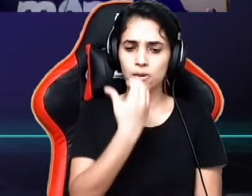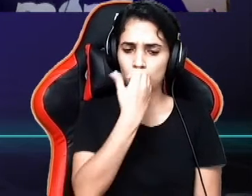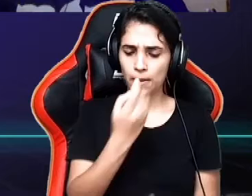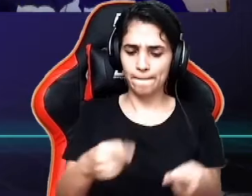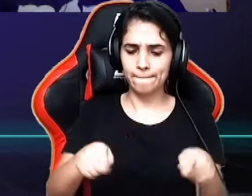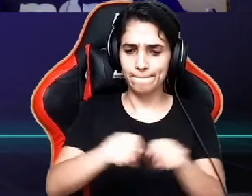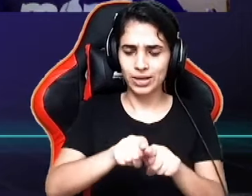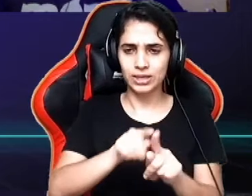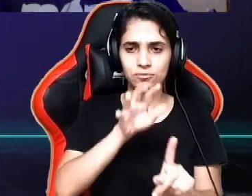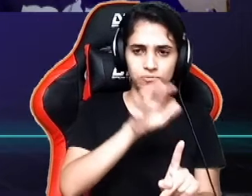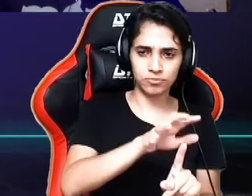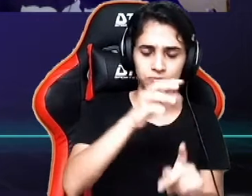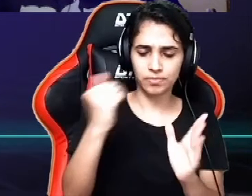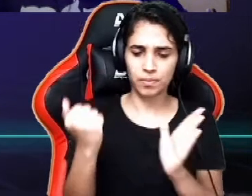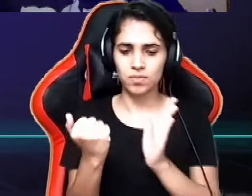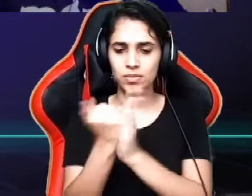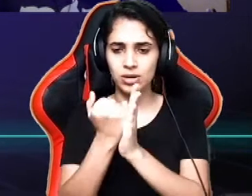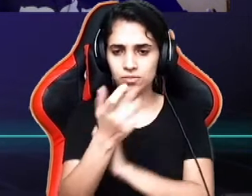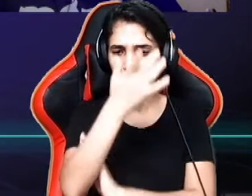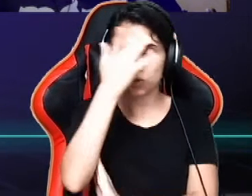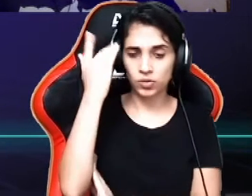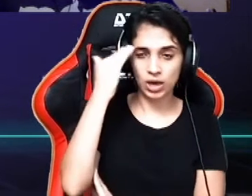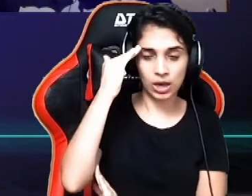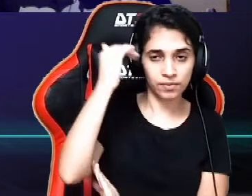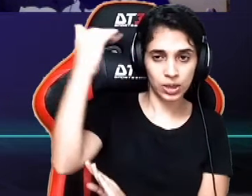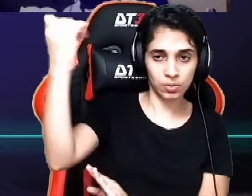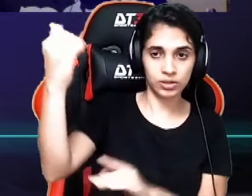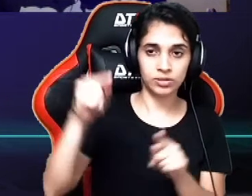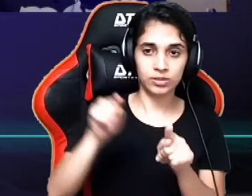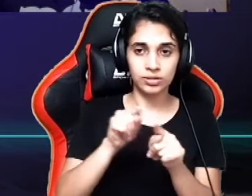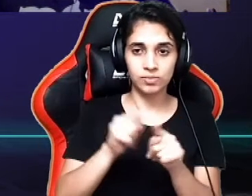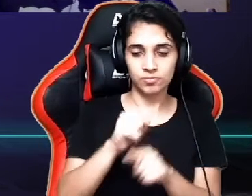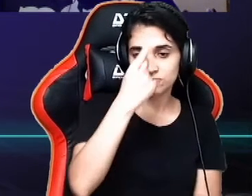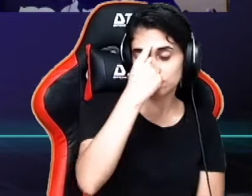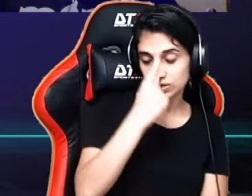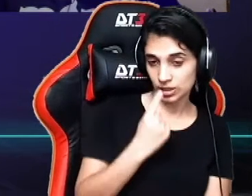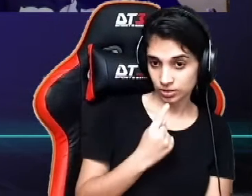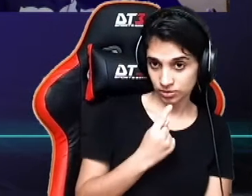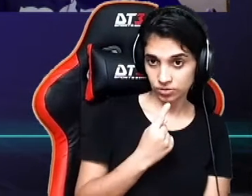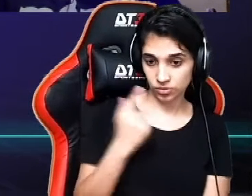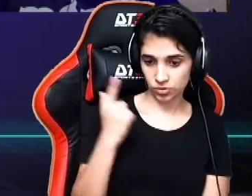activates influencers very well. Brands, celebrities,